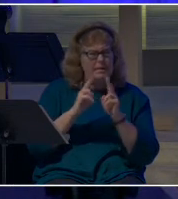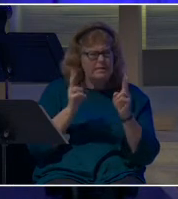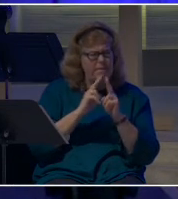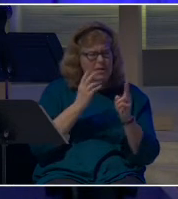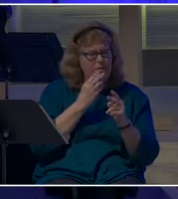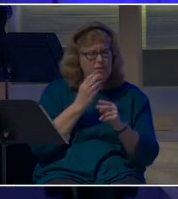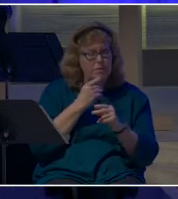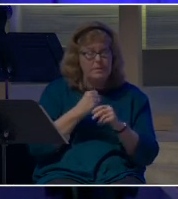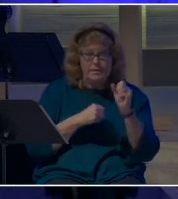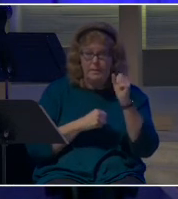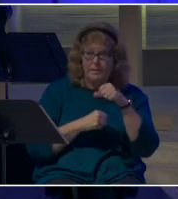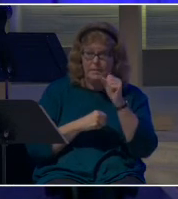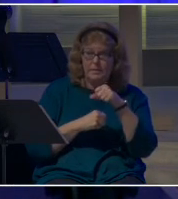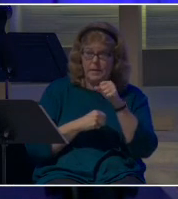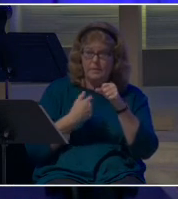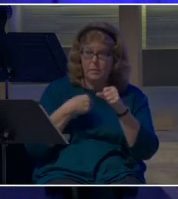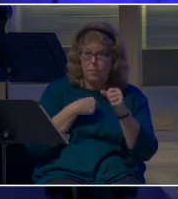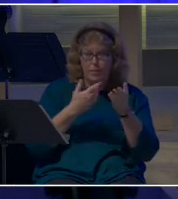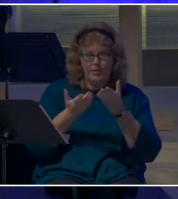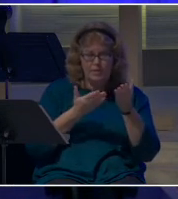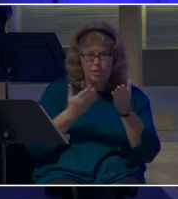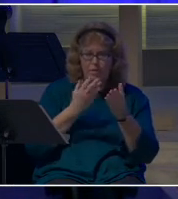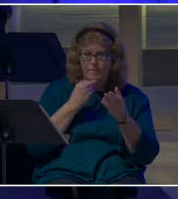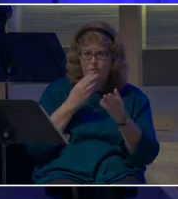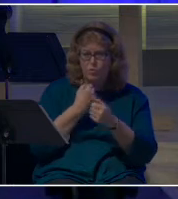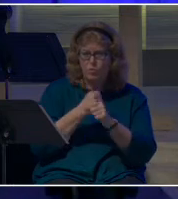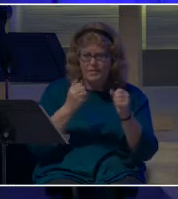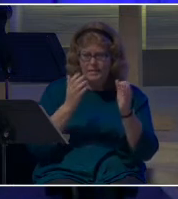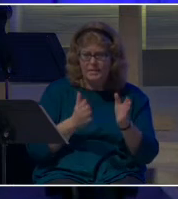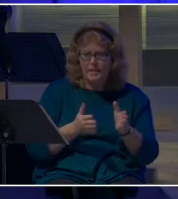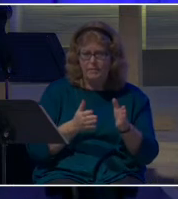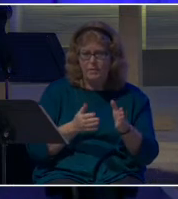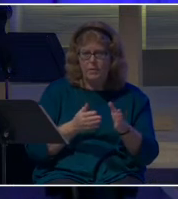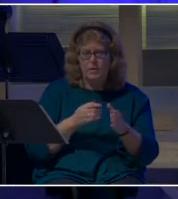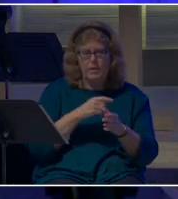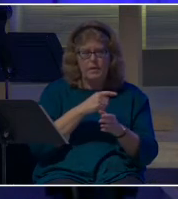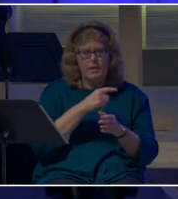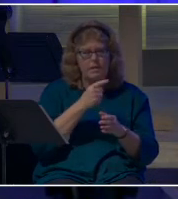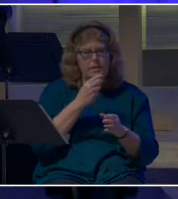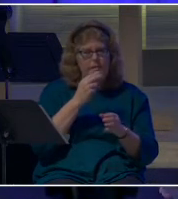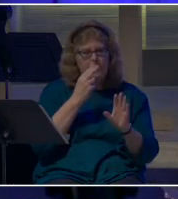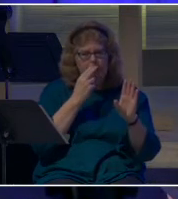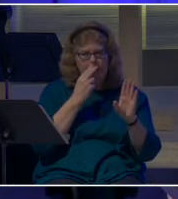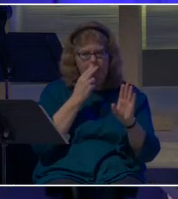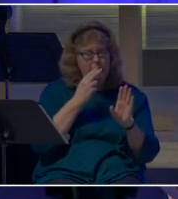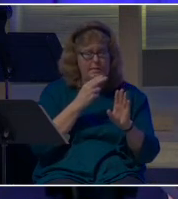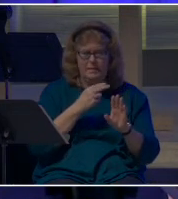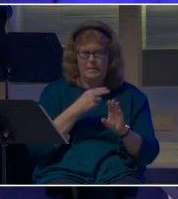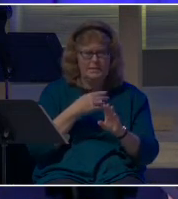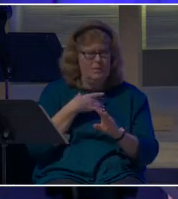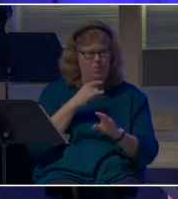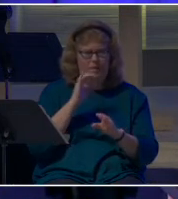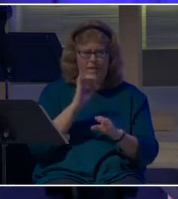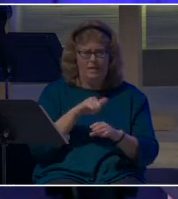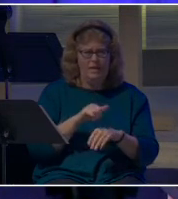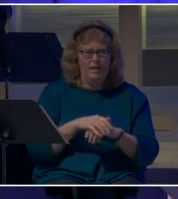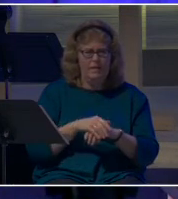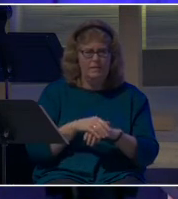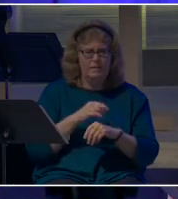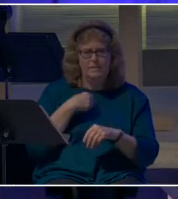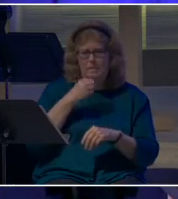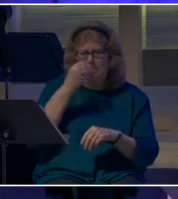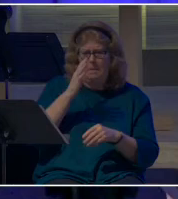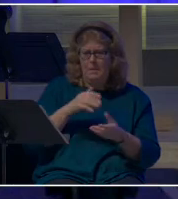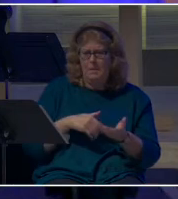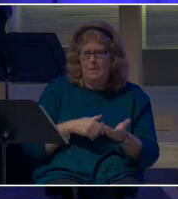He said, yes, we serve a Jewish Savior. And he said, the Nazis are not going to like that. And he said, I don't